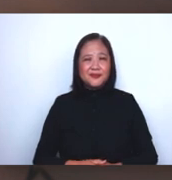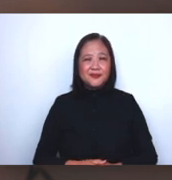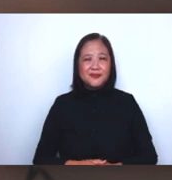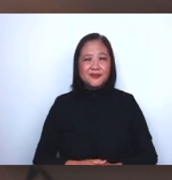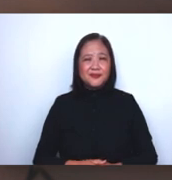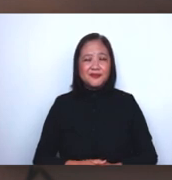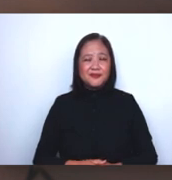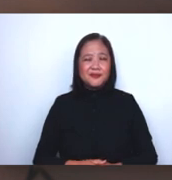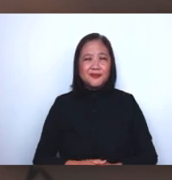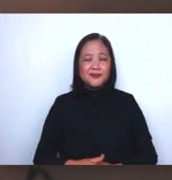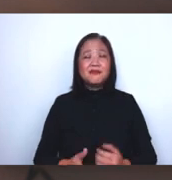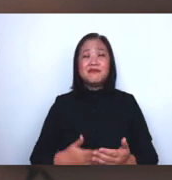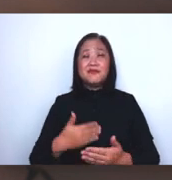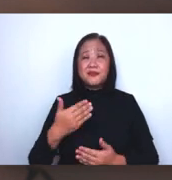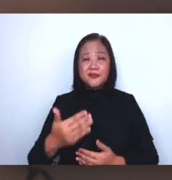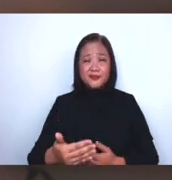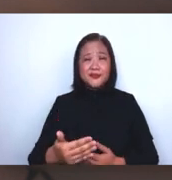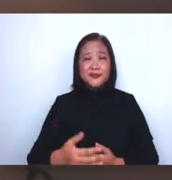And then